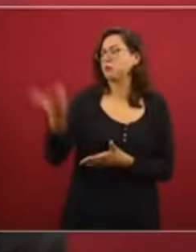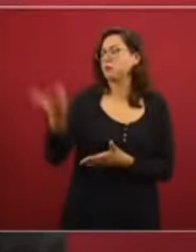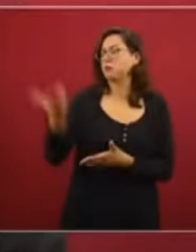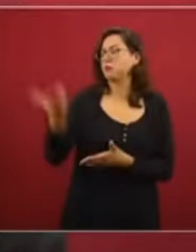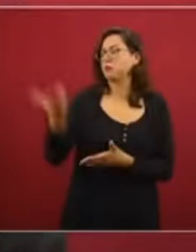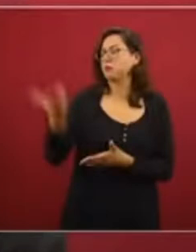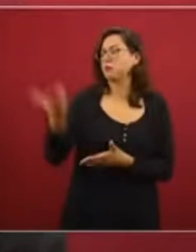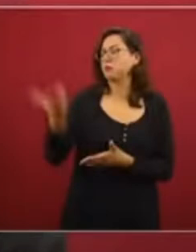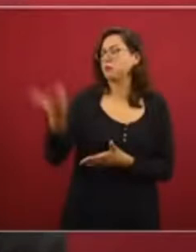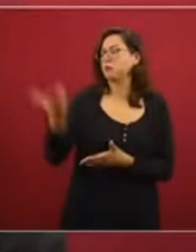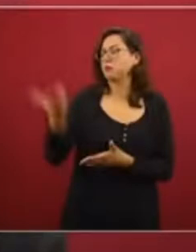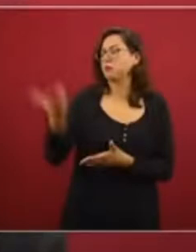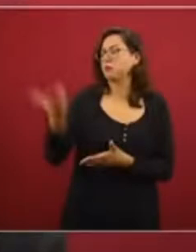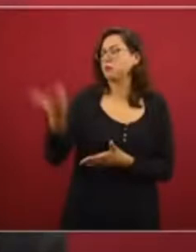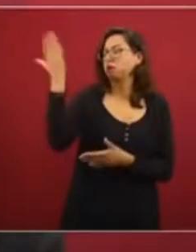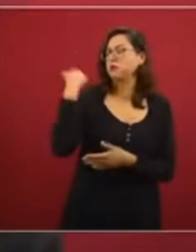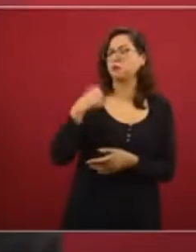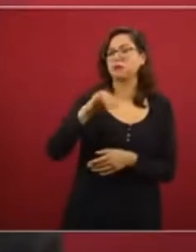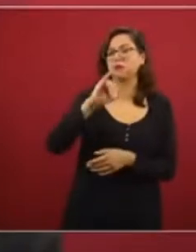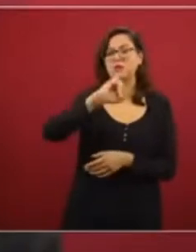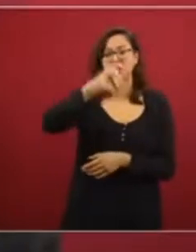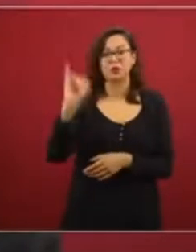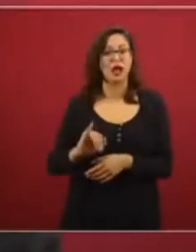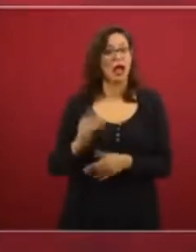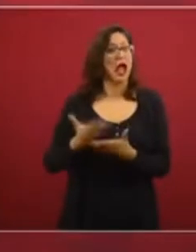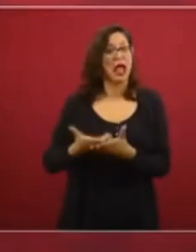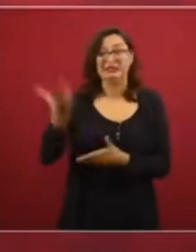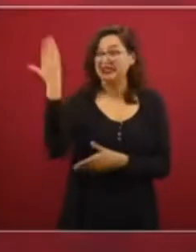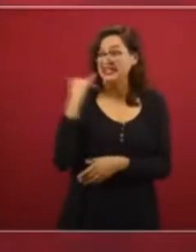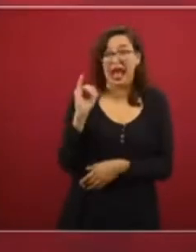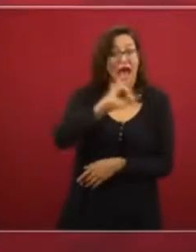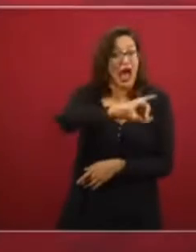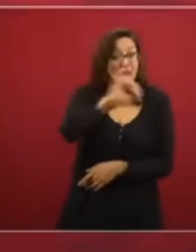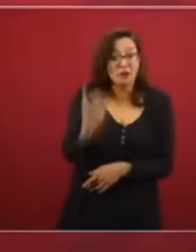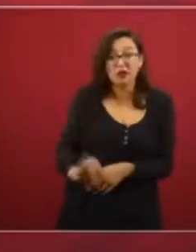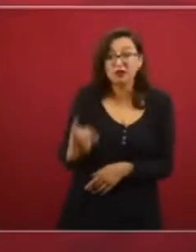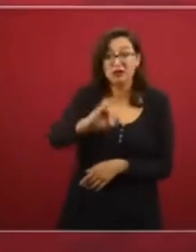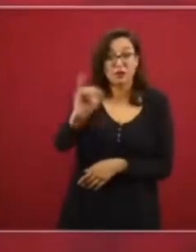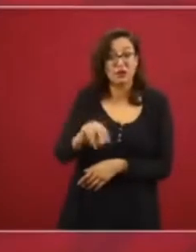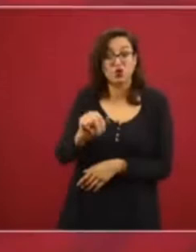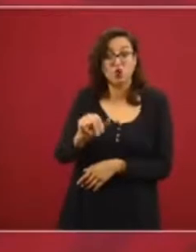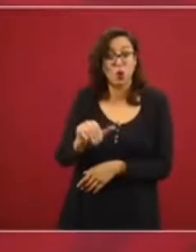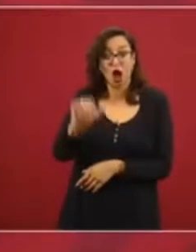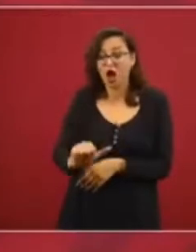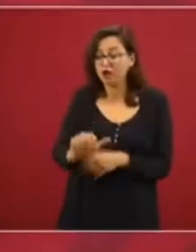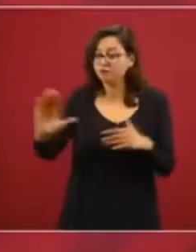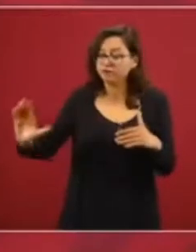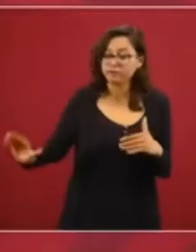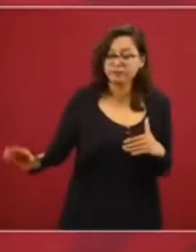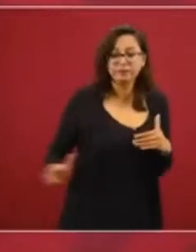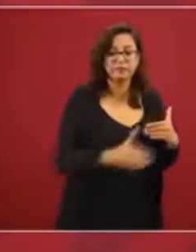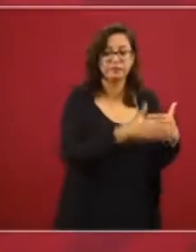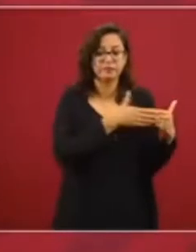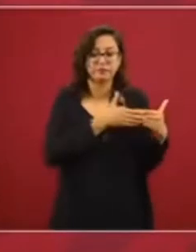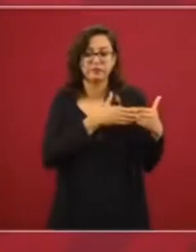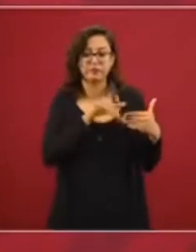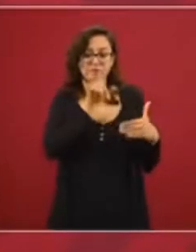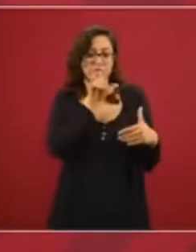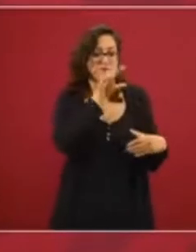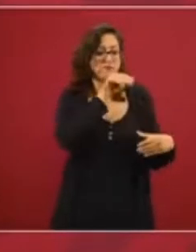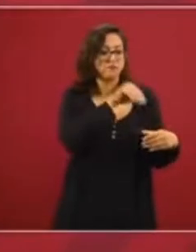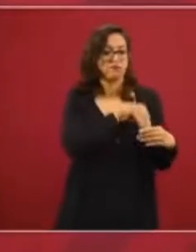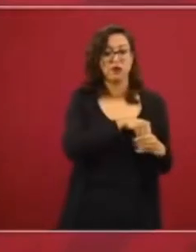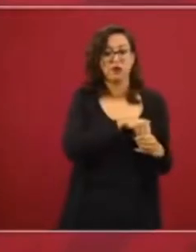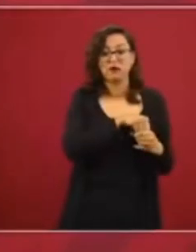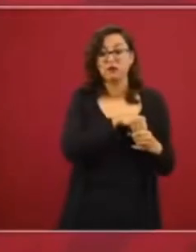the history of public health. Es nunca, nunca en la historia de la salud pública de México hemos puesto desde abril